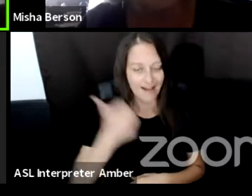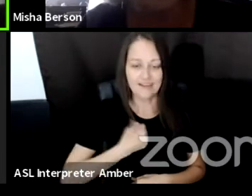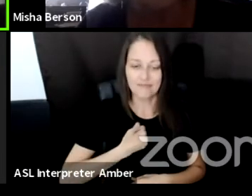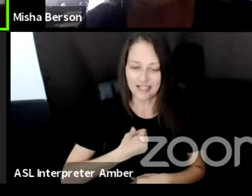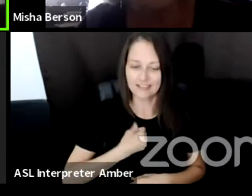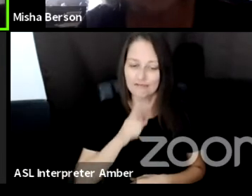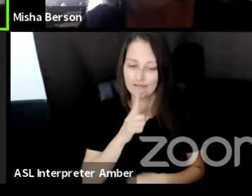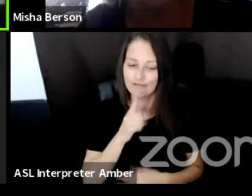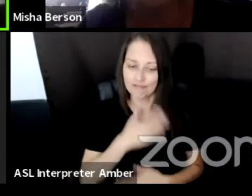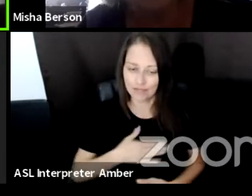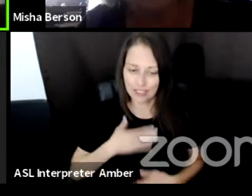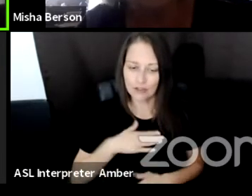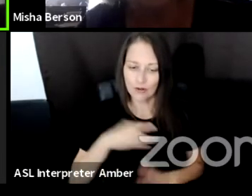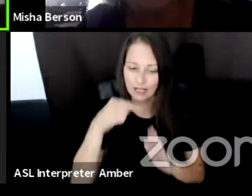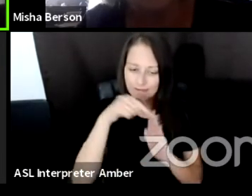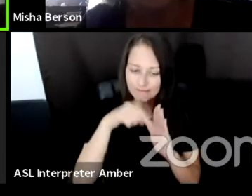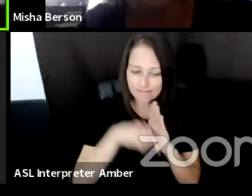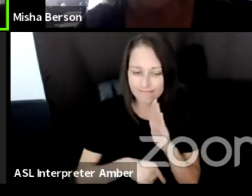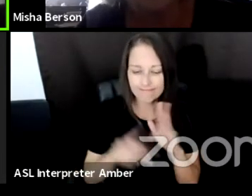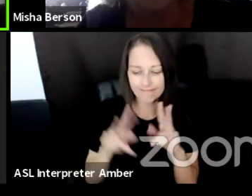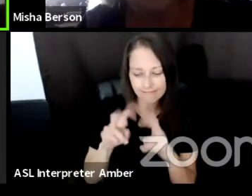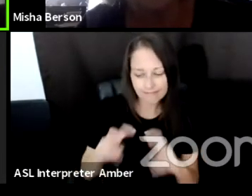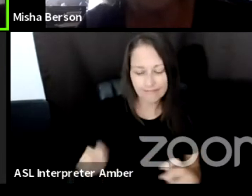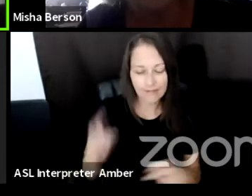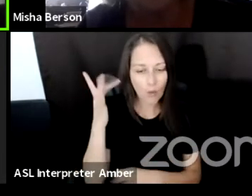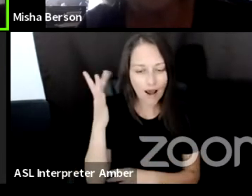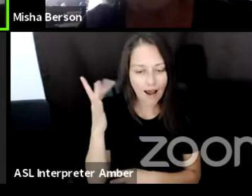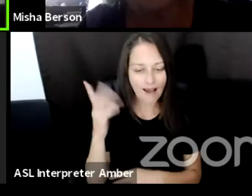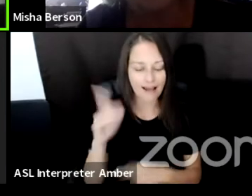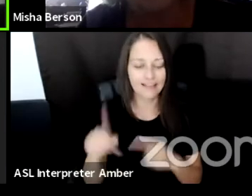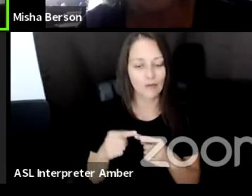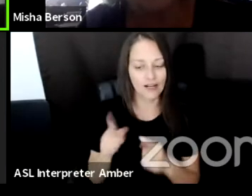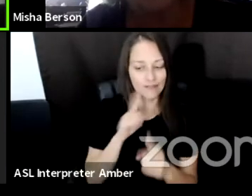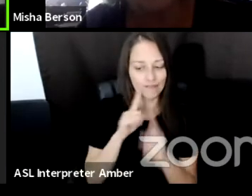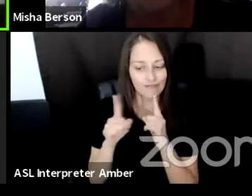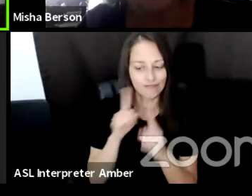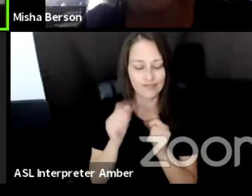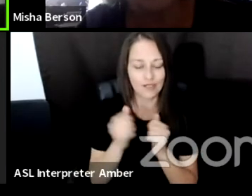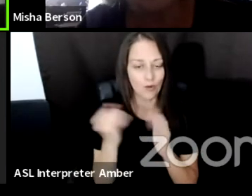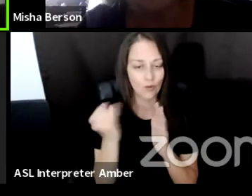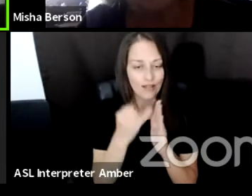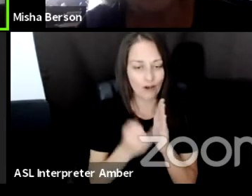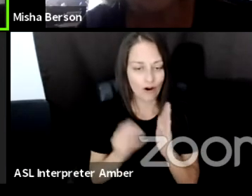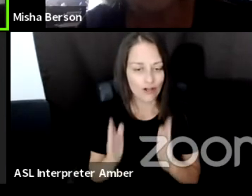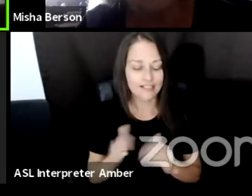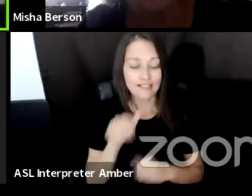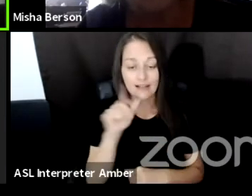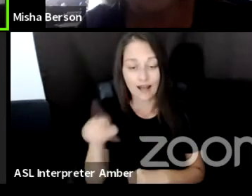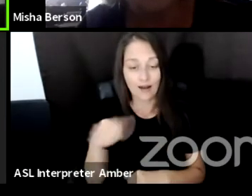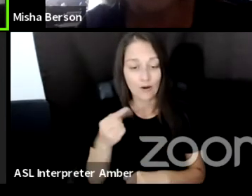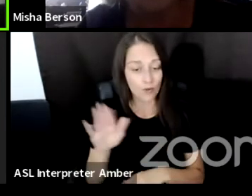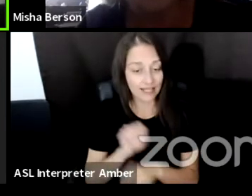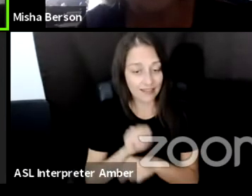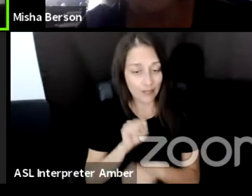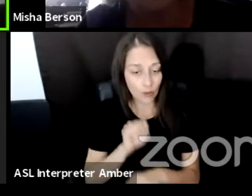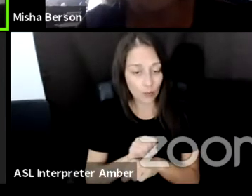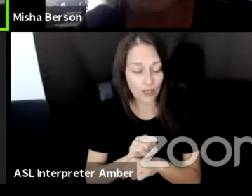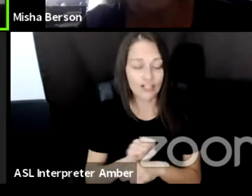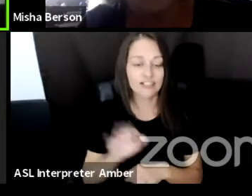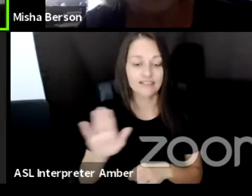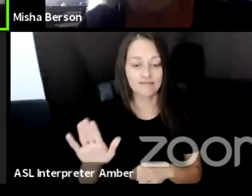I am talking to artists, going beyond the work itself, but looking into their aspirations,